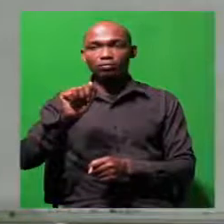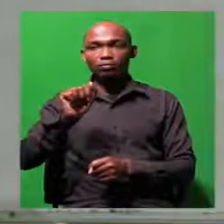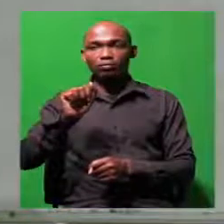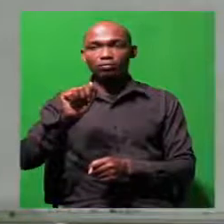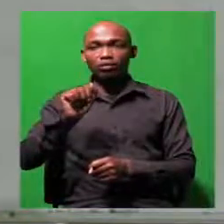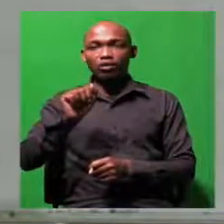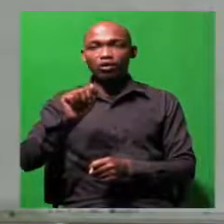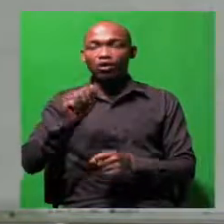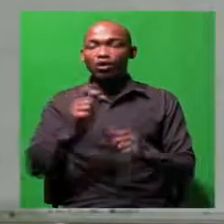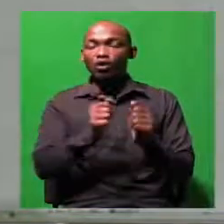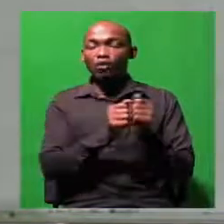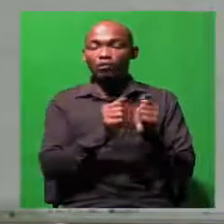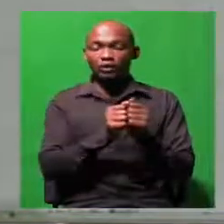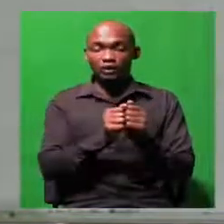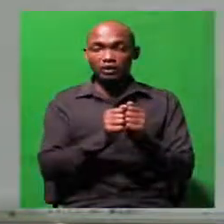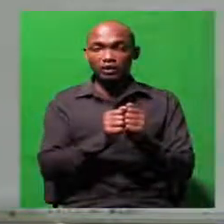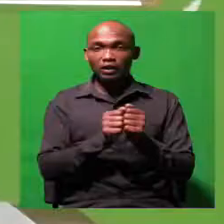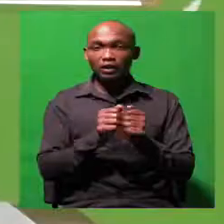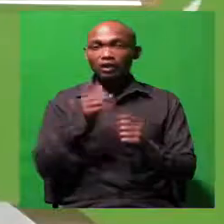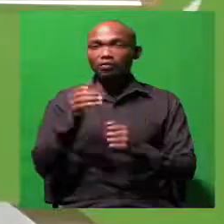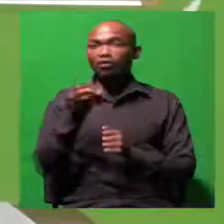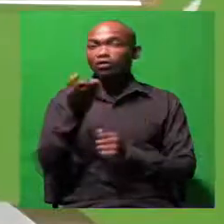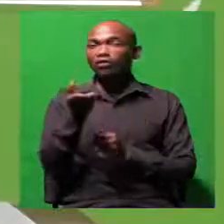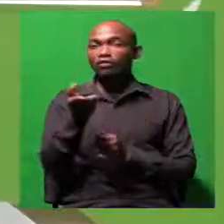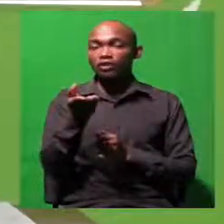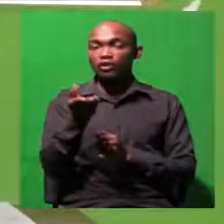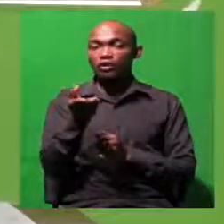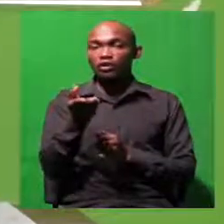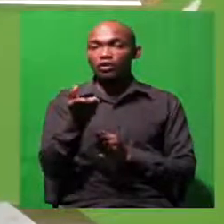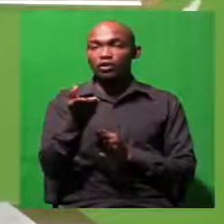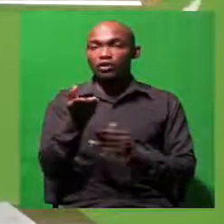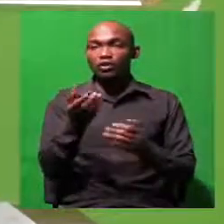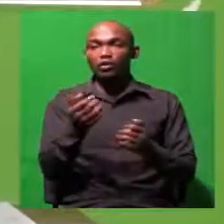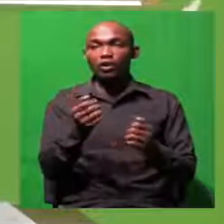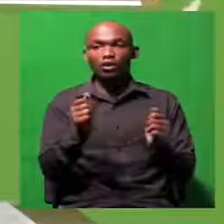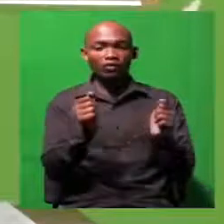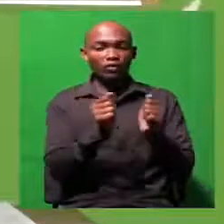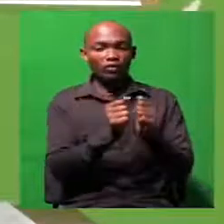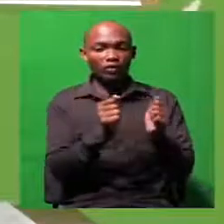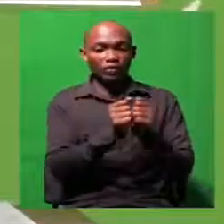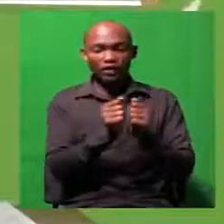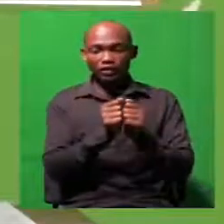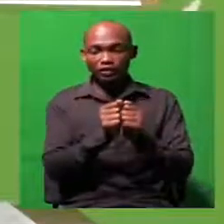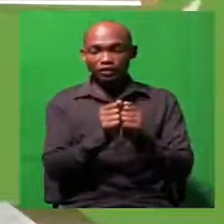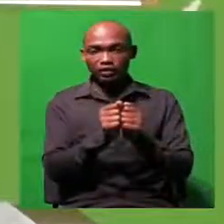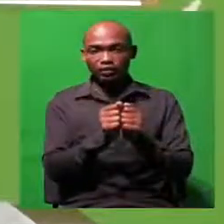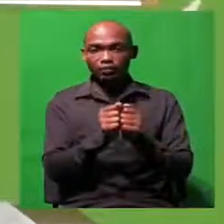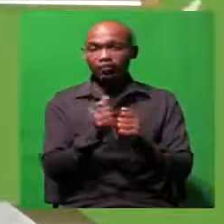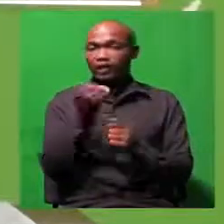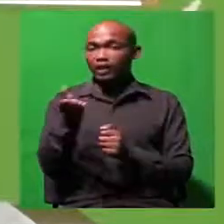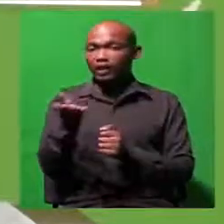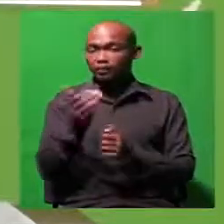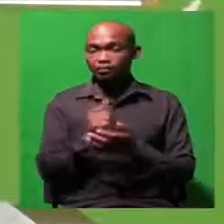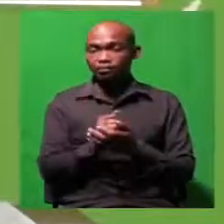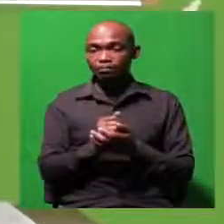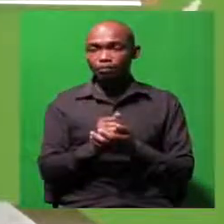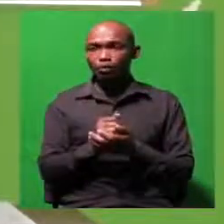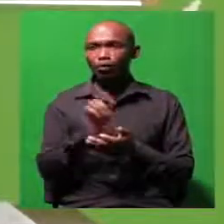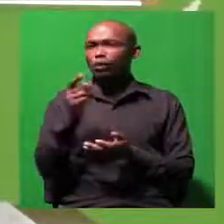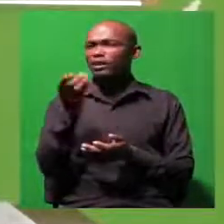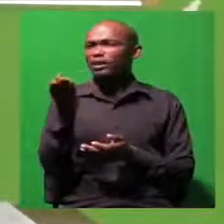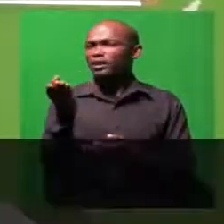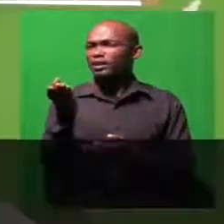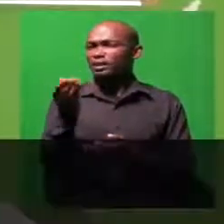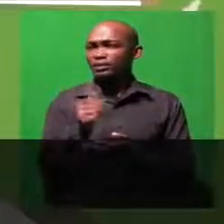you, we have various equipment or apparatus. What is this?